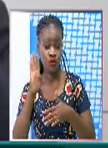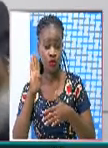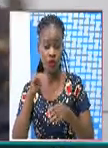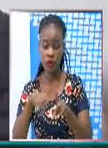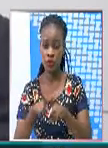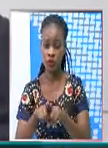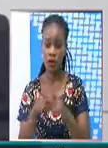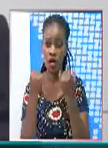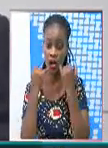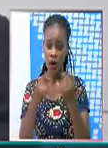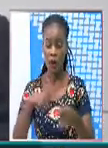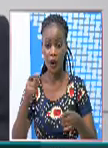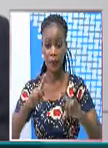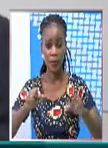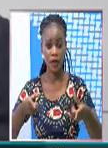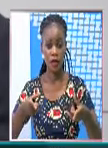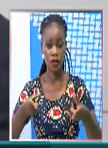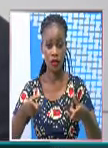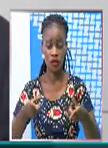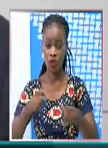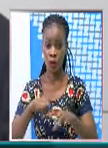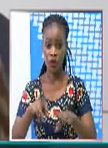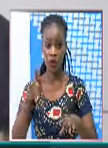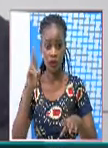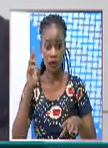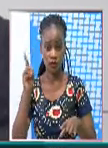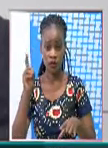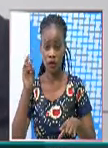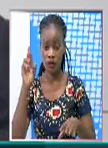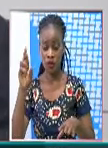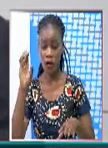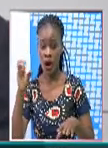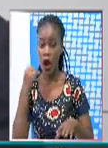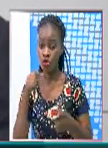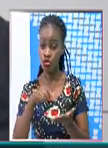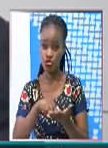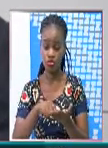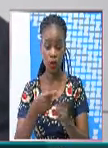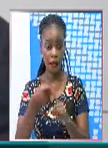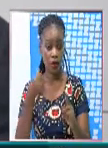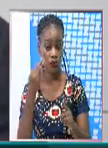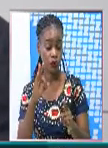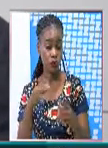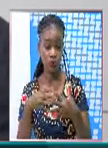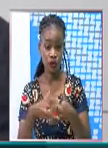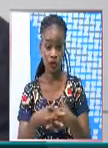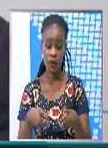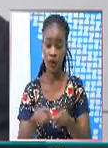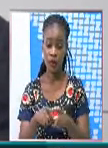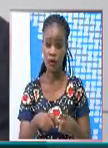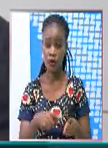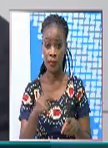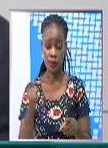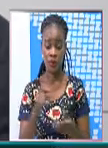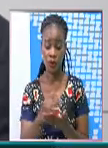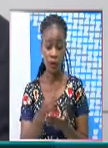as one of the biggest. DRC is the same size as European Union in size.